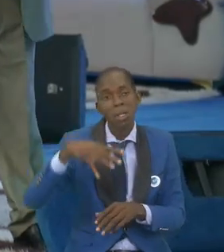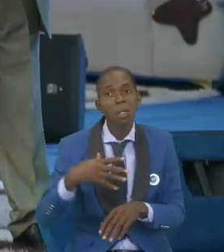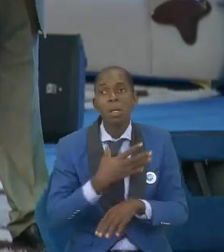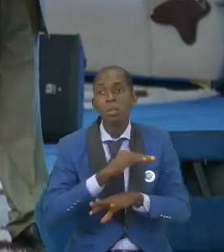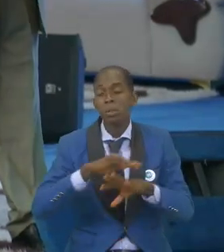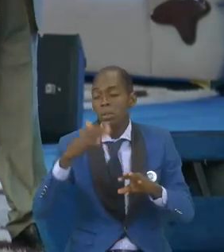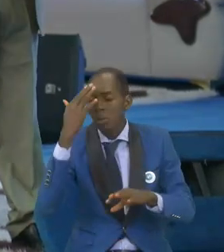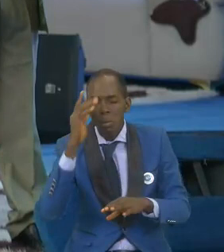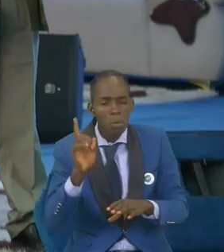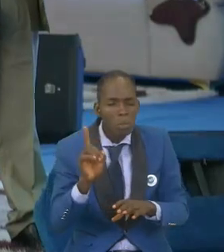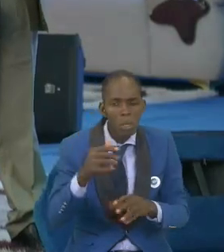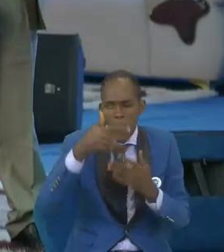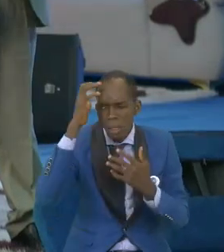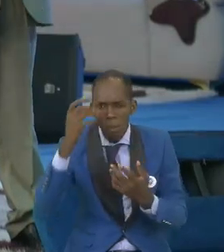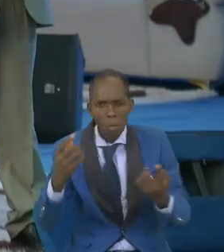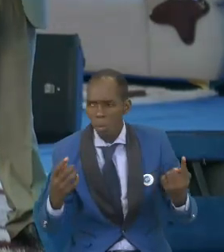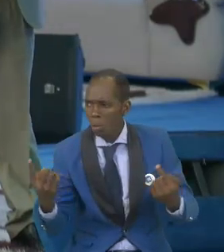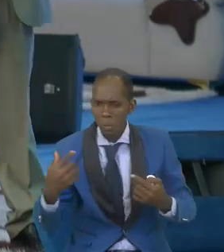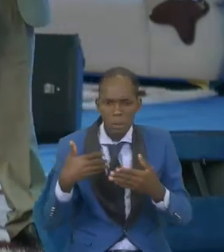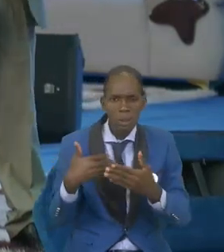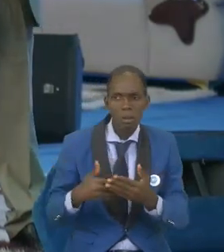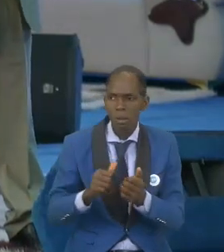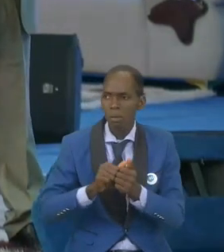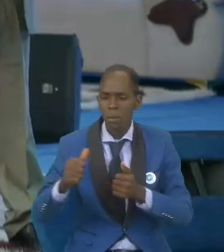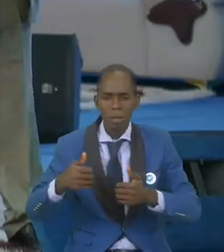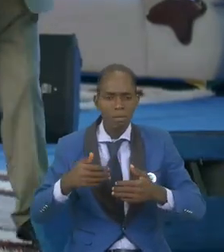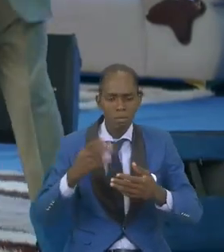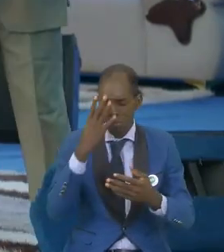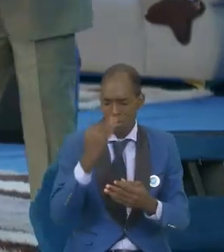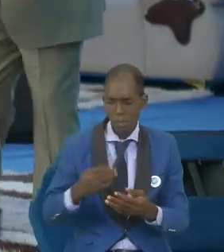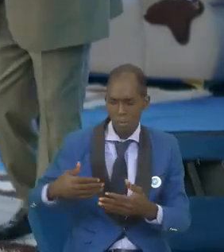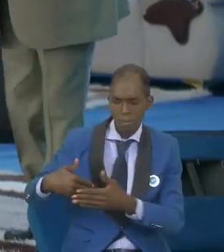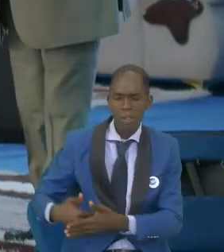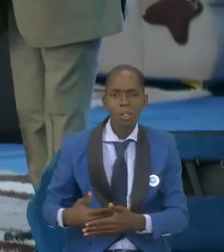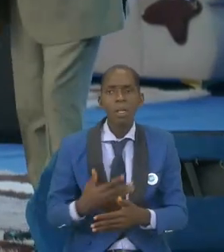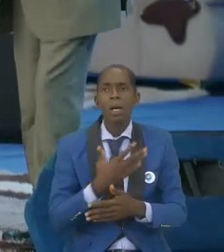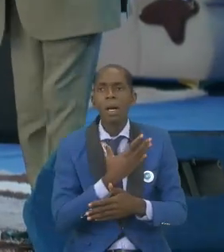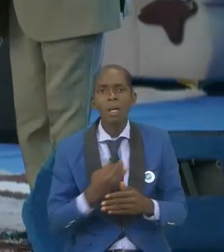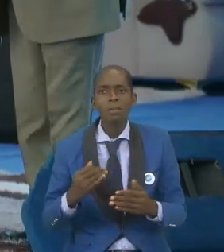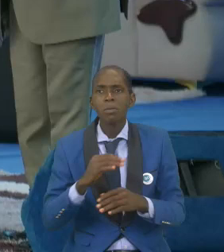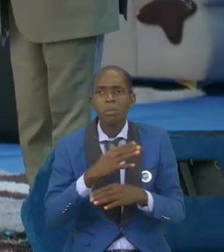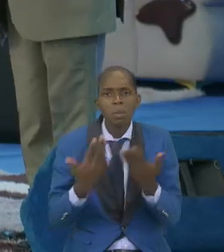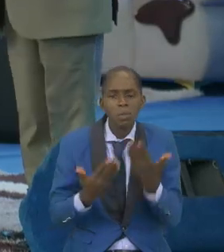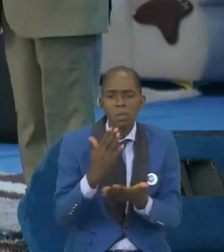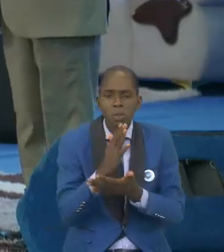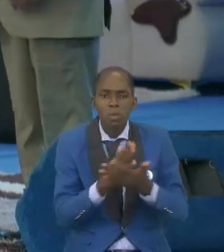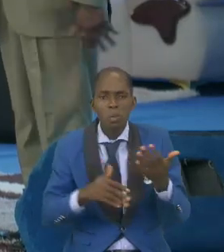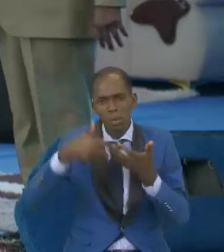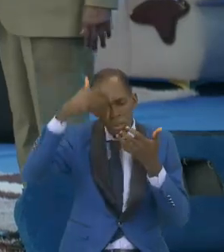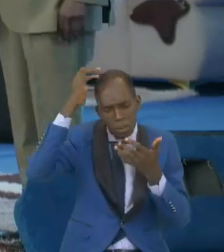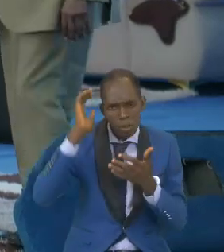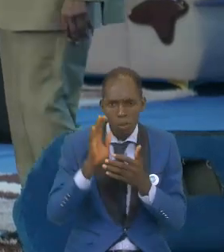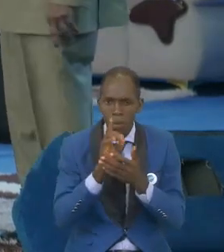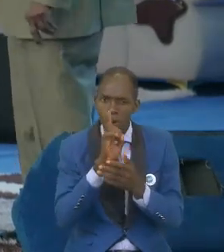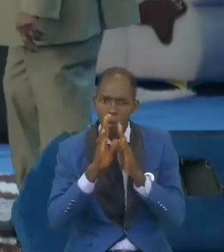any lion might be pulling up from his secret place, and which one might be gently crawling and coming to